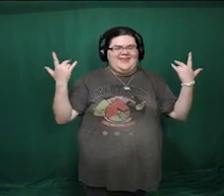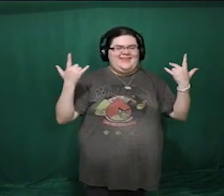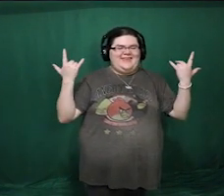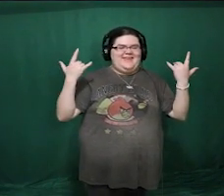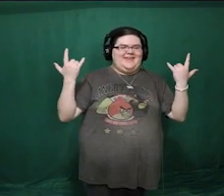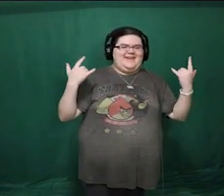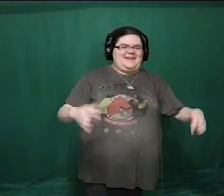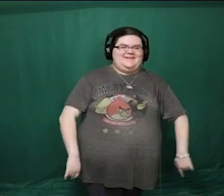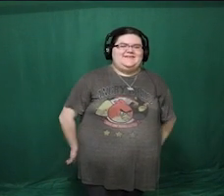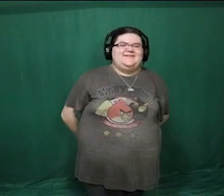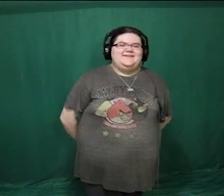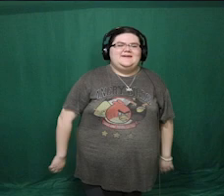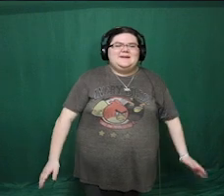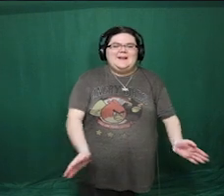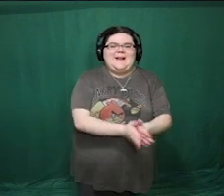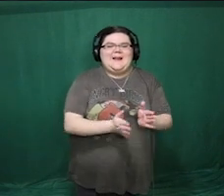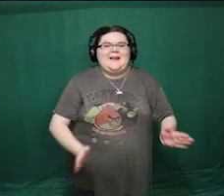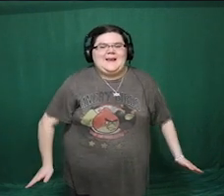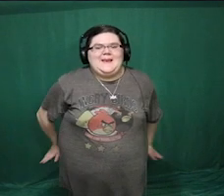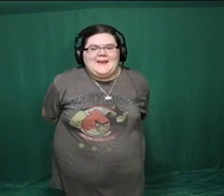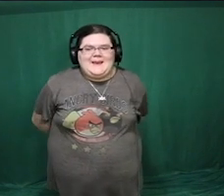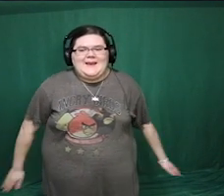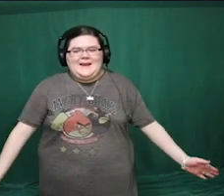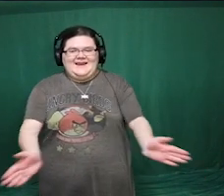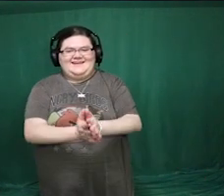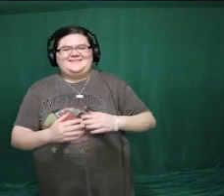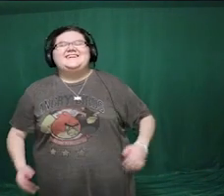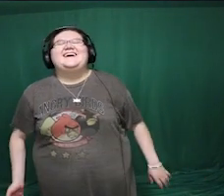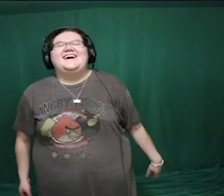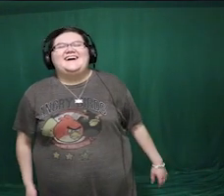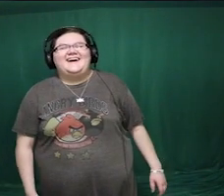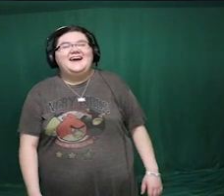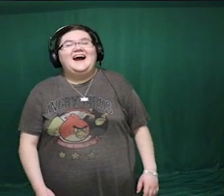Oh, no, it's okay. Oh, shit. No, we're all right. Hey, hold tight, man, like David Attenborough.